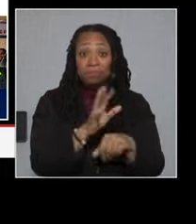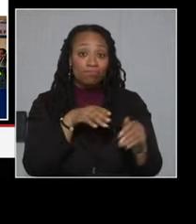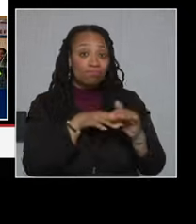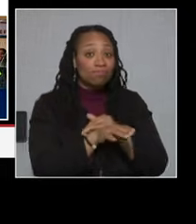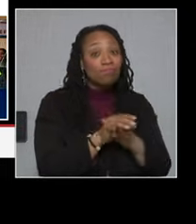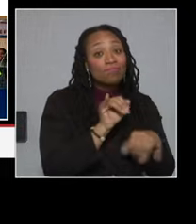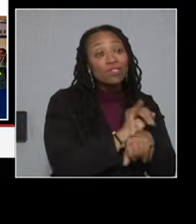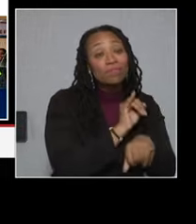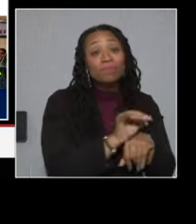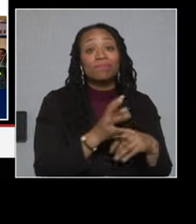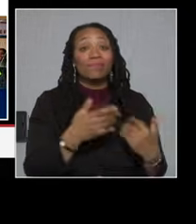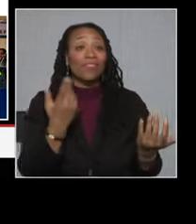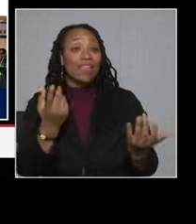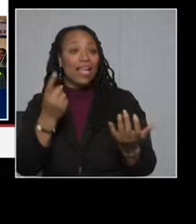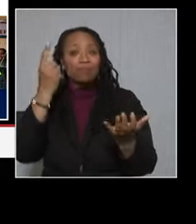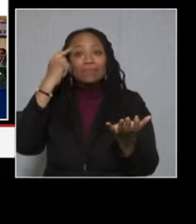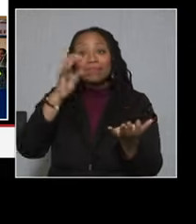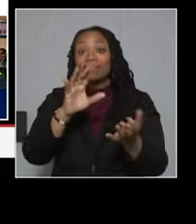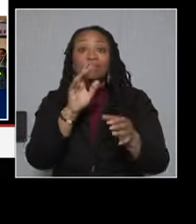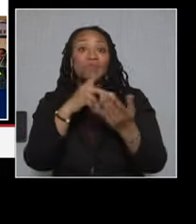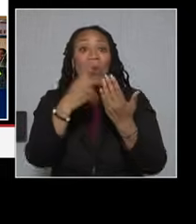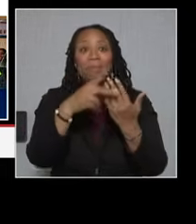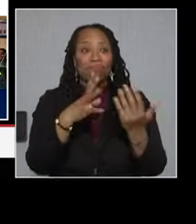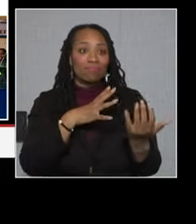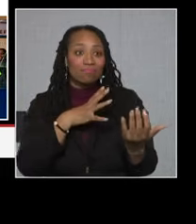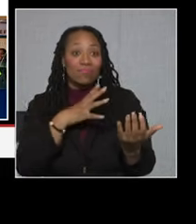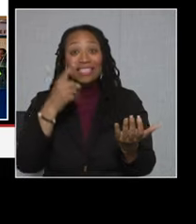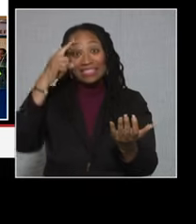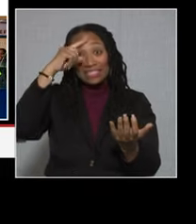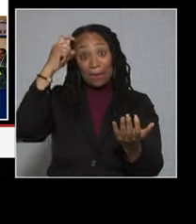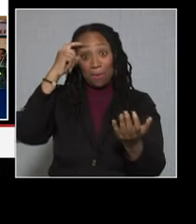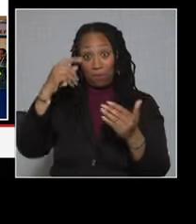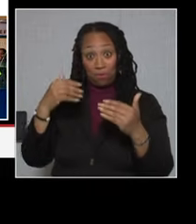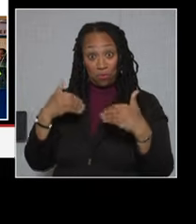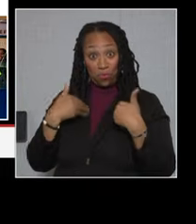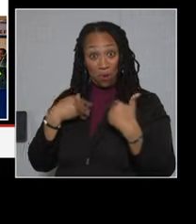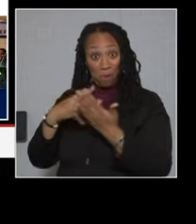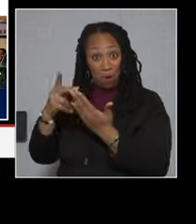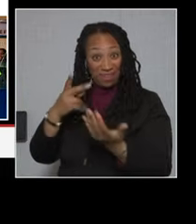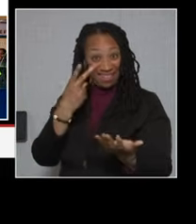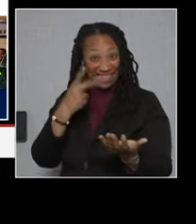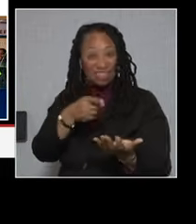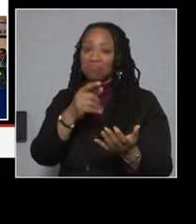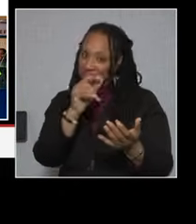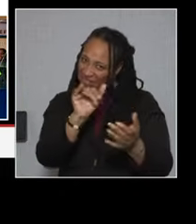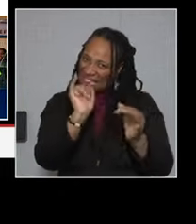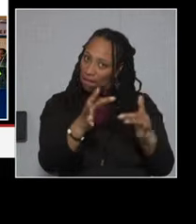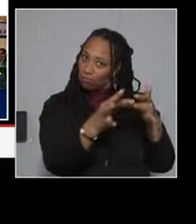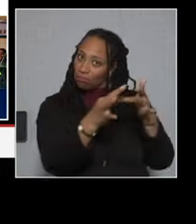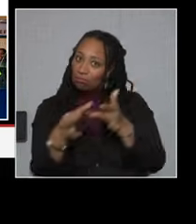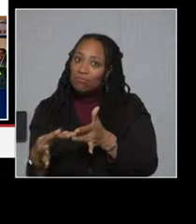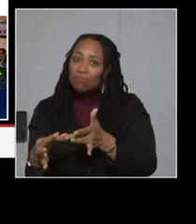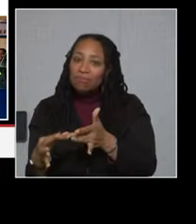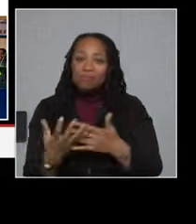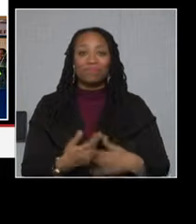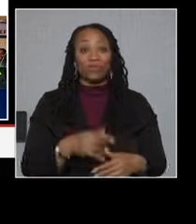astonishing 11 to 13,000 young people every summer get placements in our local employers. But we have